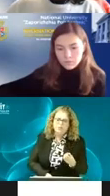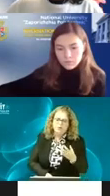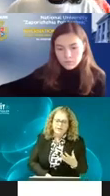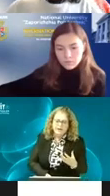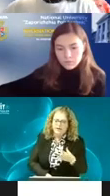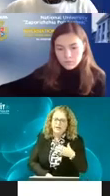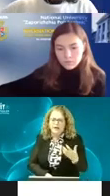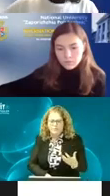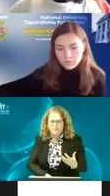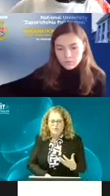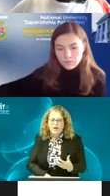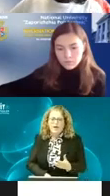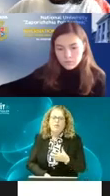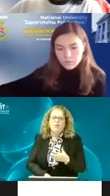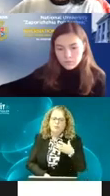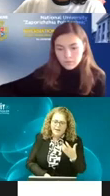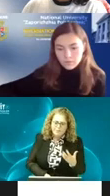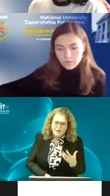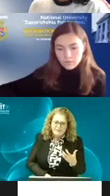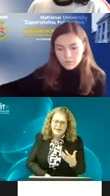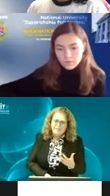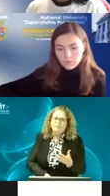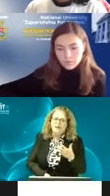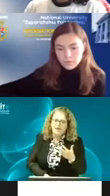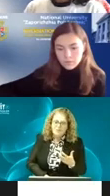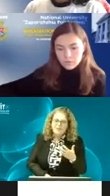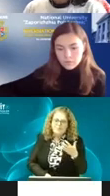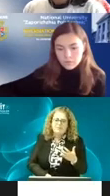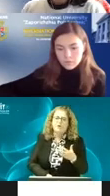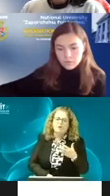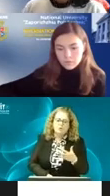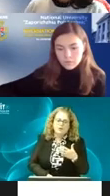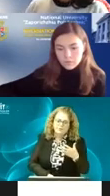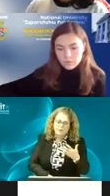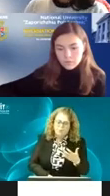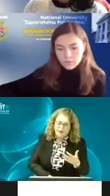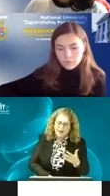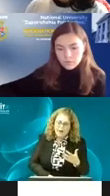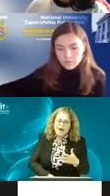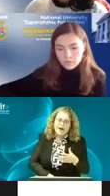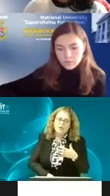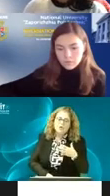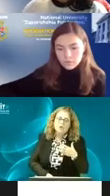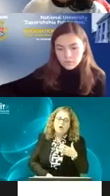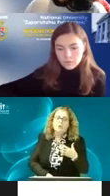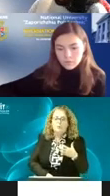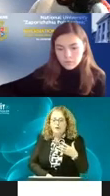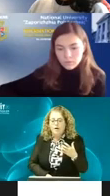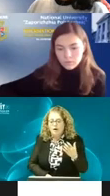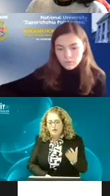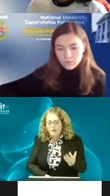danger more than the young people, and we keep them safe, but by keeping them safe, we also keep them away. I want to show